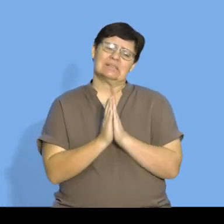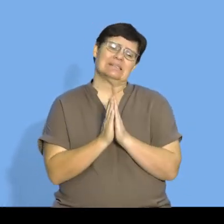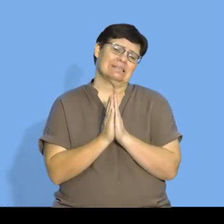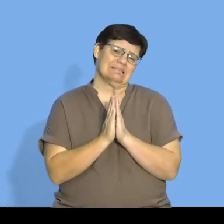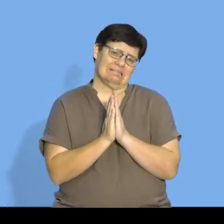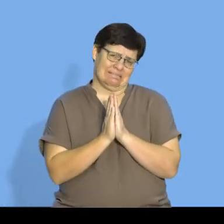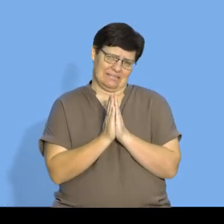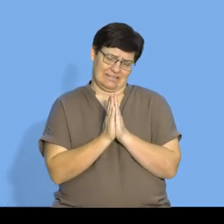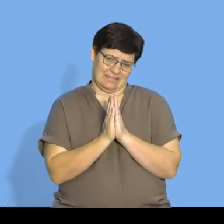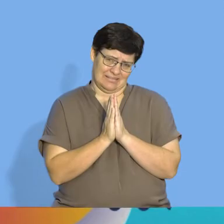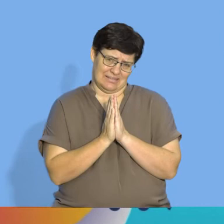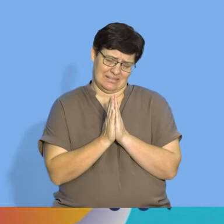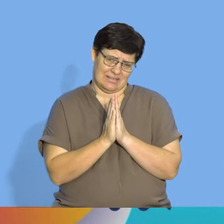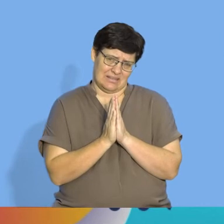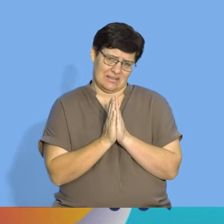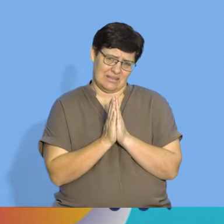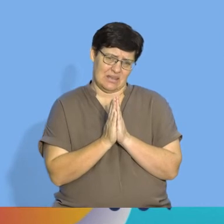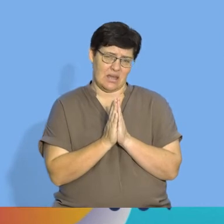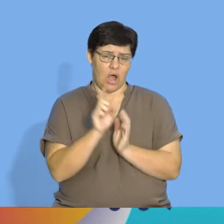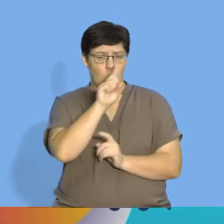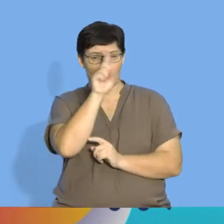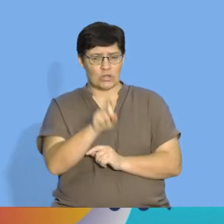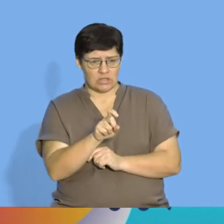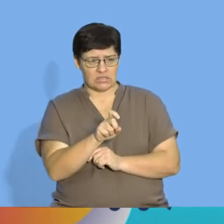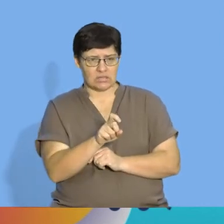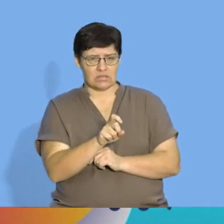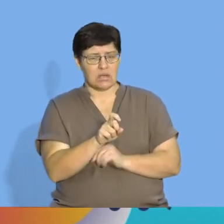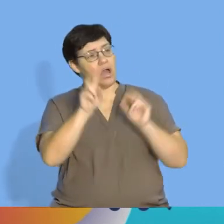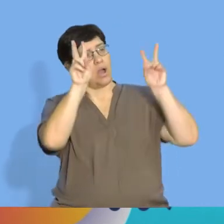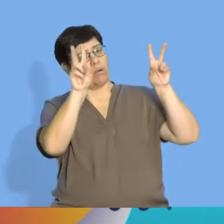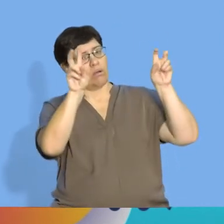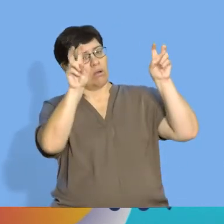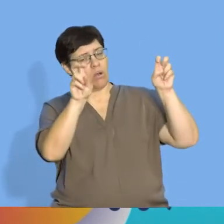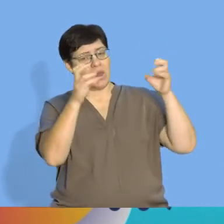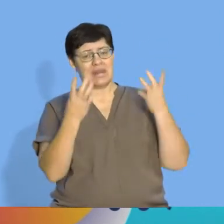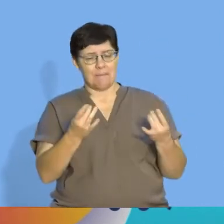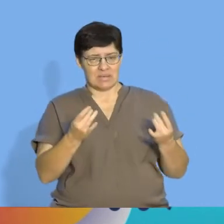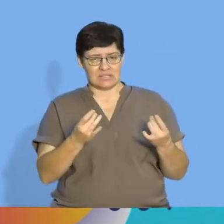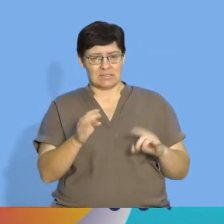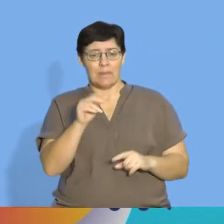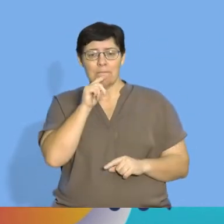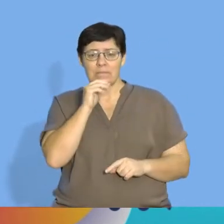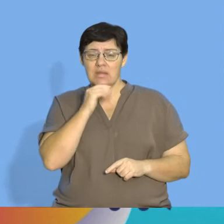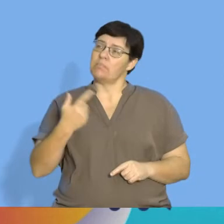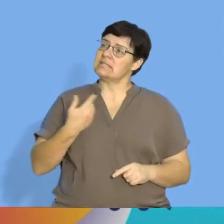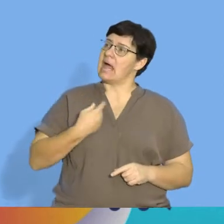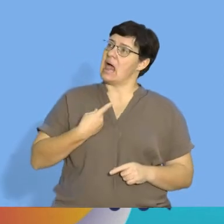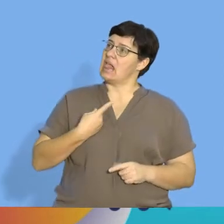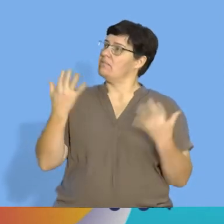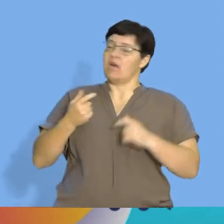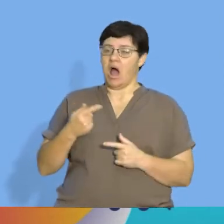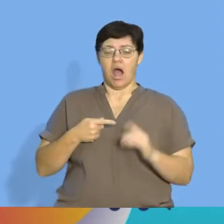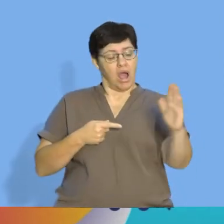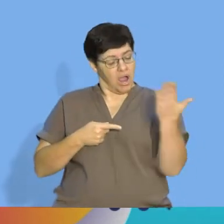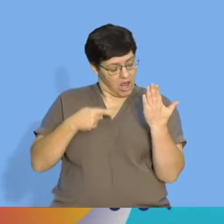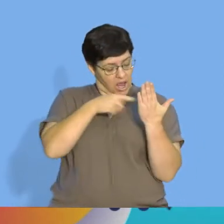appeal to you, my humble appeal to you, is whenever the question says quote figures, you have to use figures from the